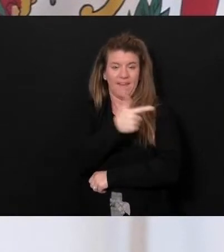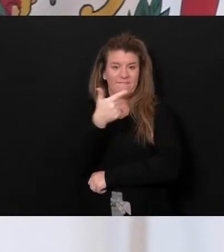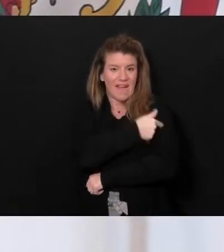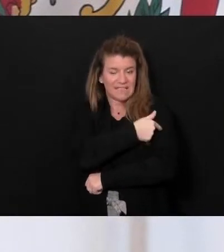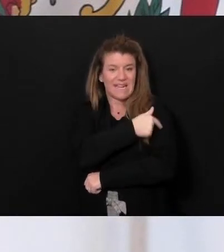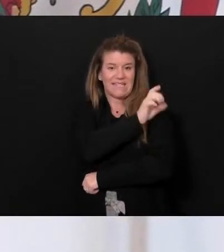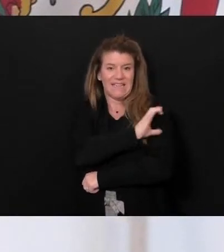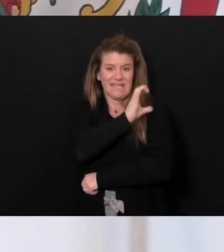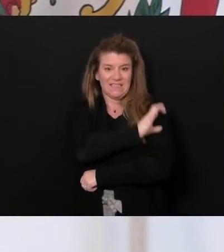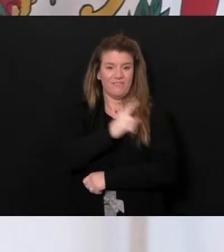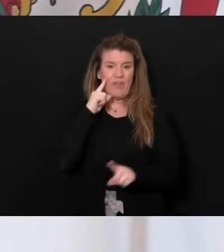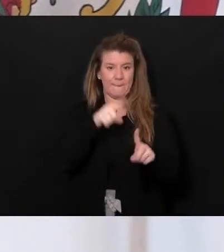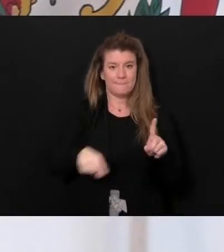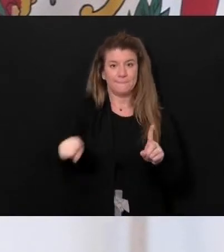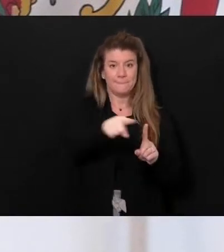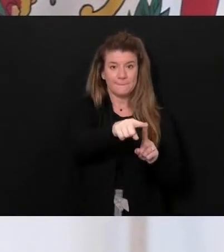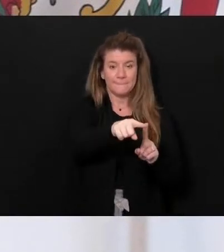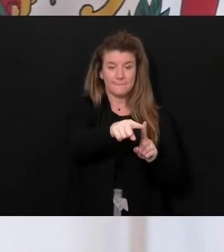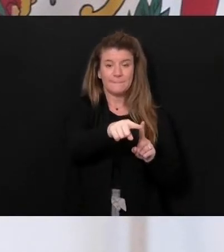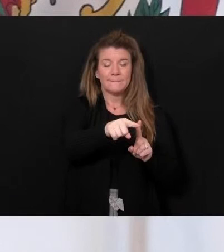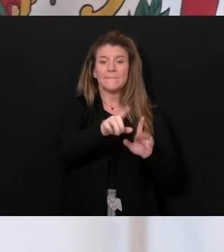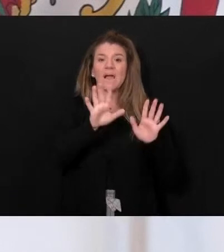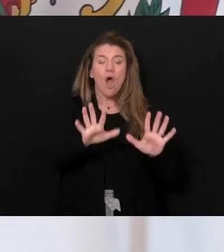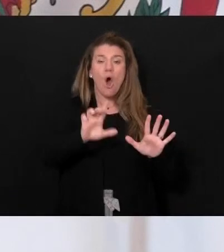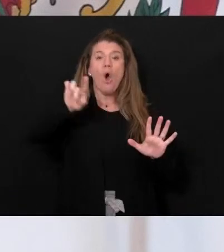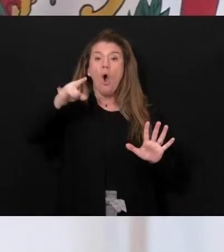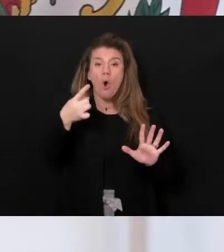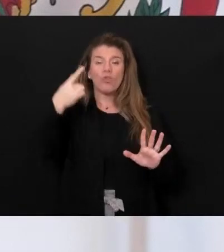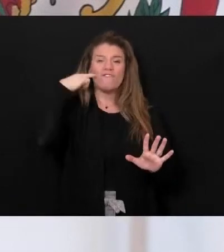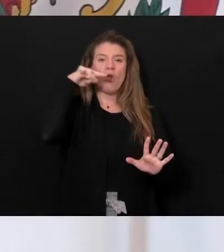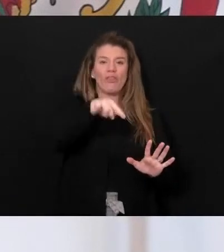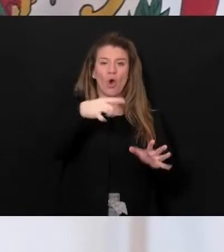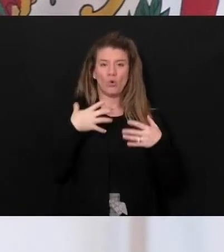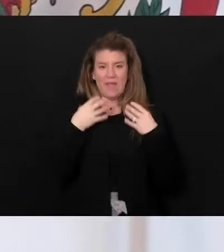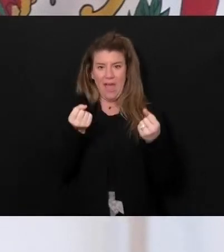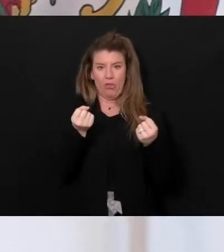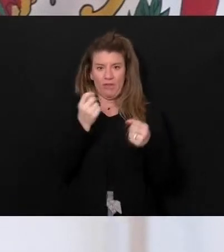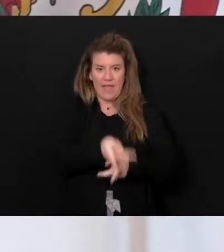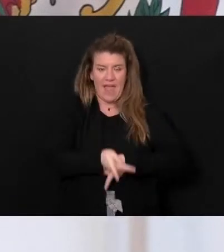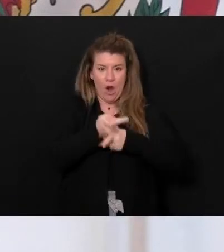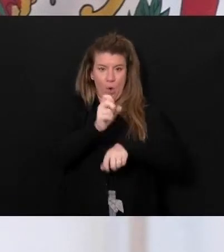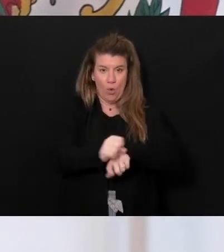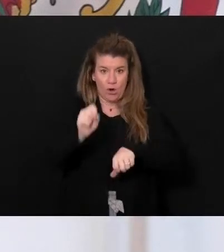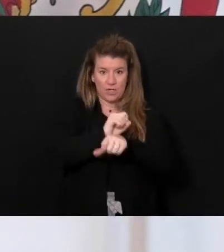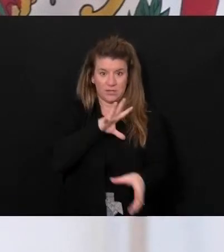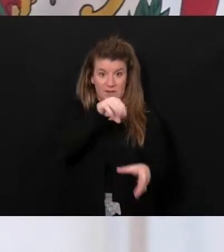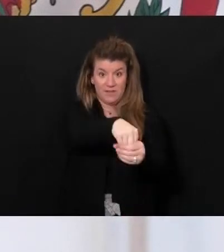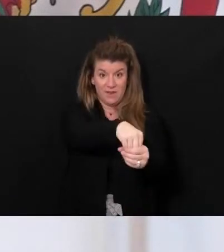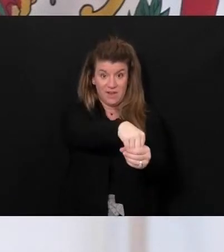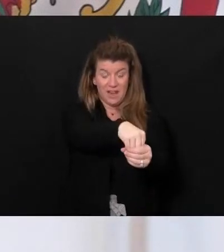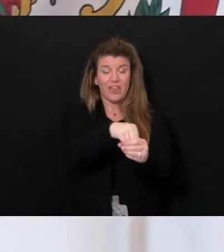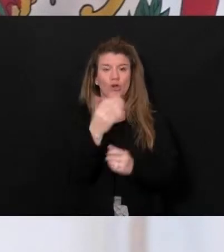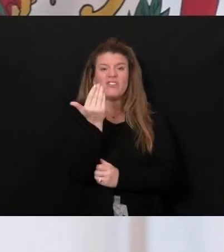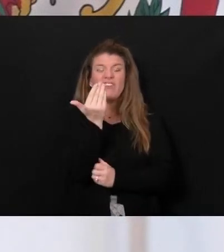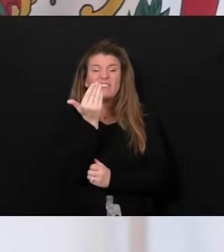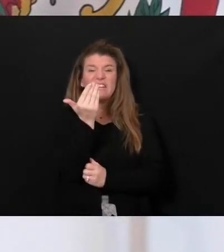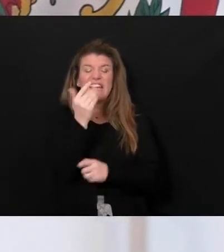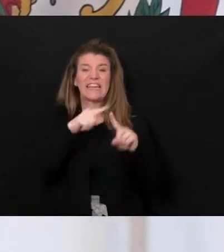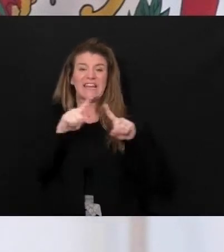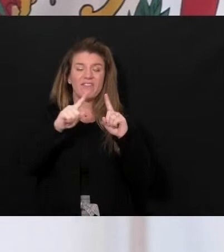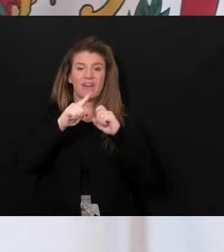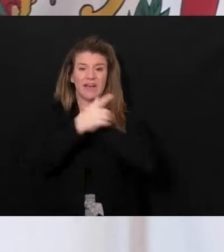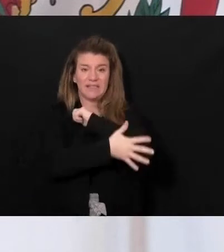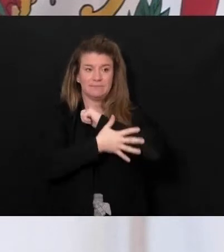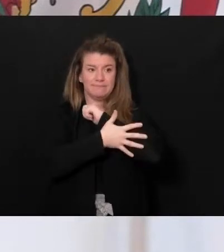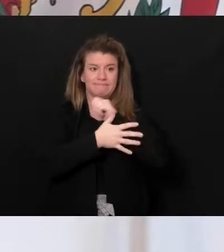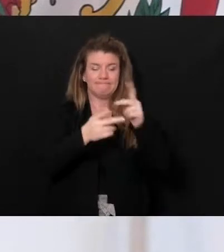vaccination clinics for them, and they're, you know, just for these healthcare workers, 15 of them in the community